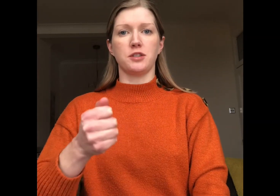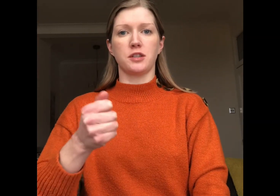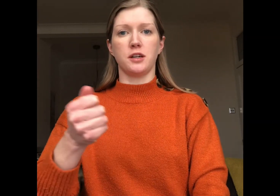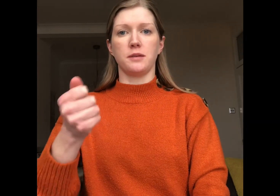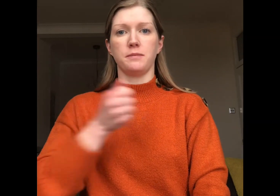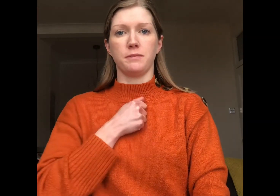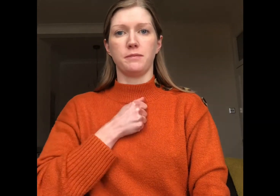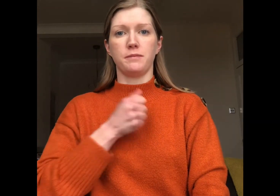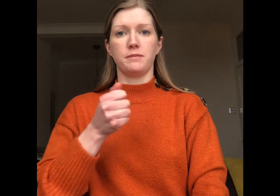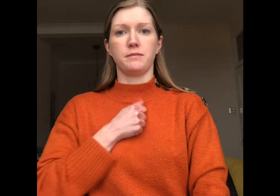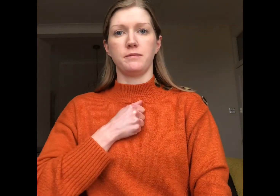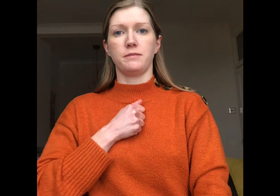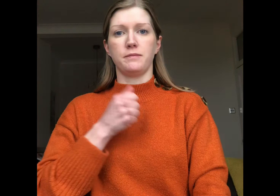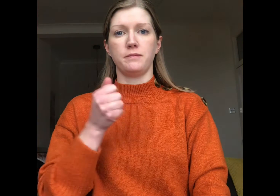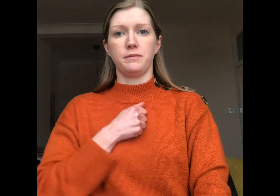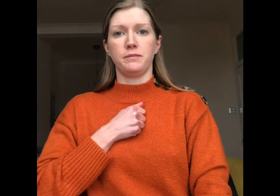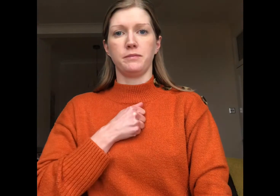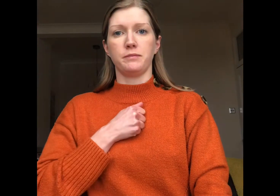I'm just going to